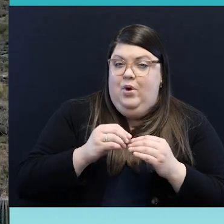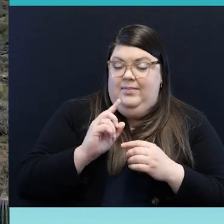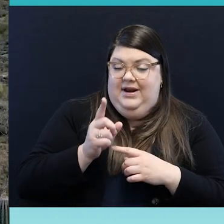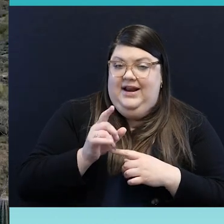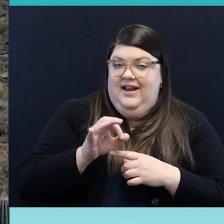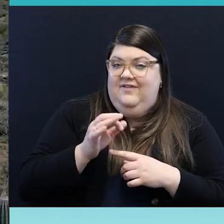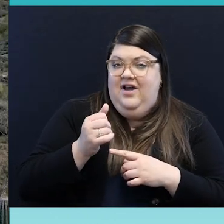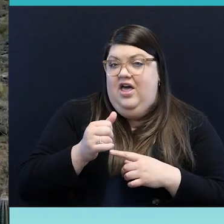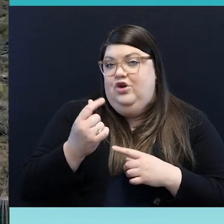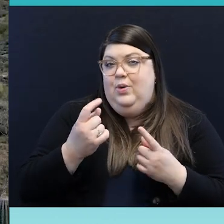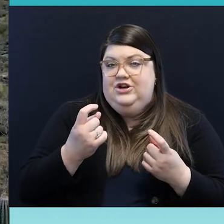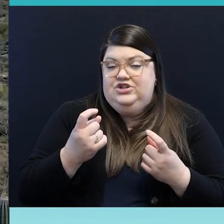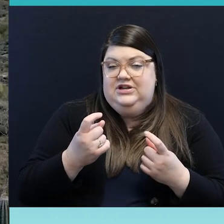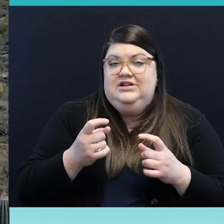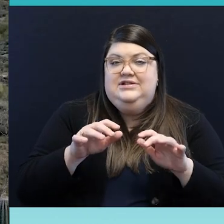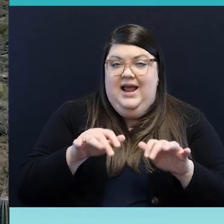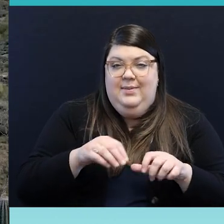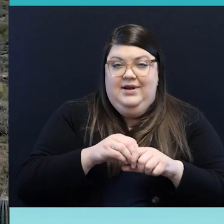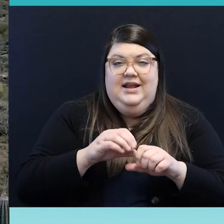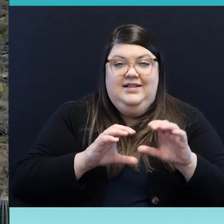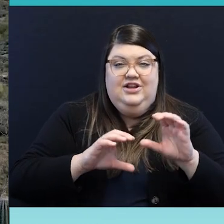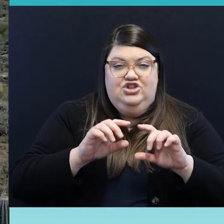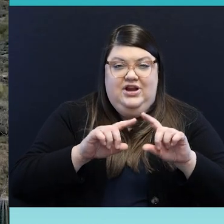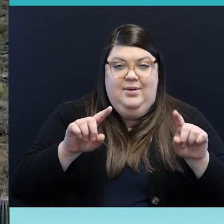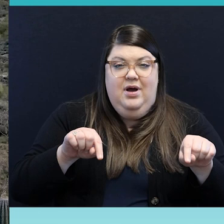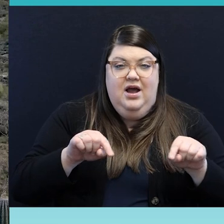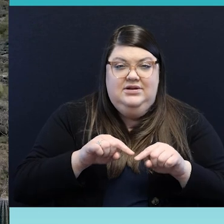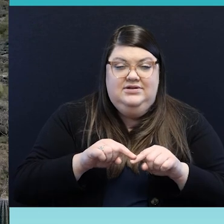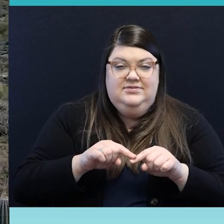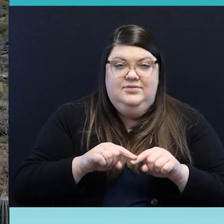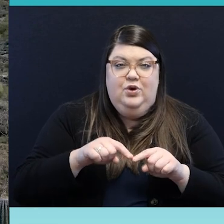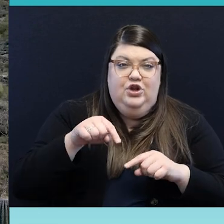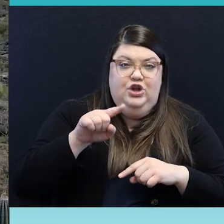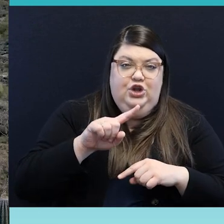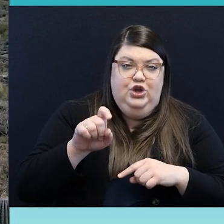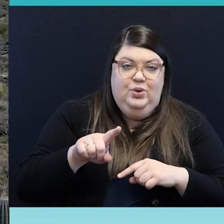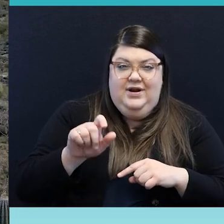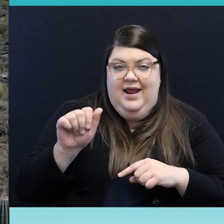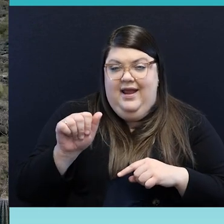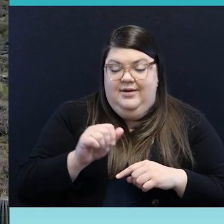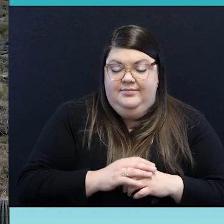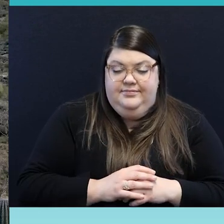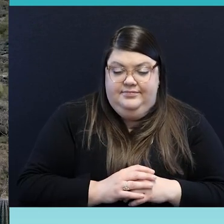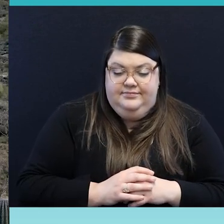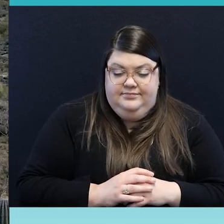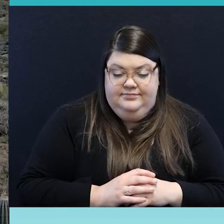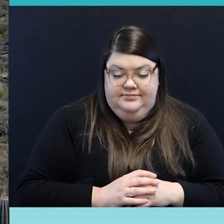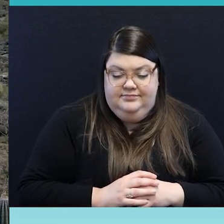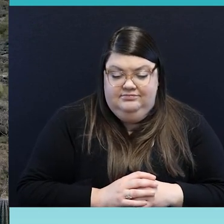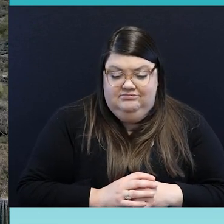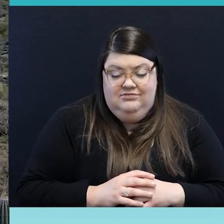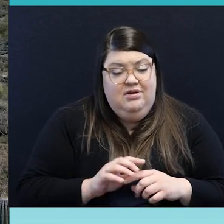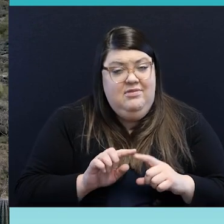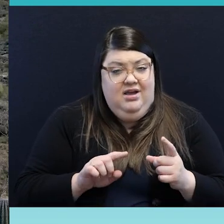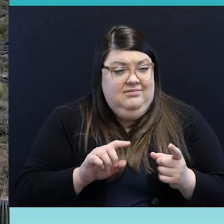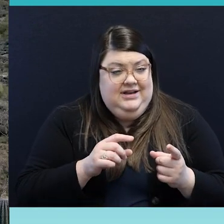further question, to type it in the chat or the Q&A, we can ask it. Sarah and Carla, are there anything else you would like